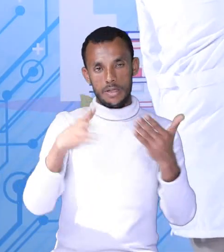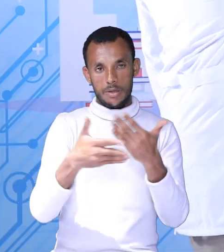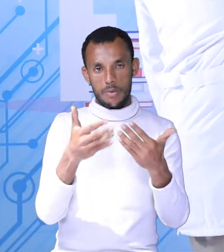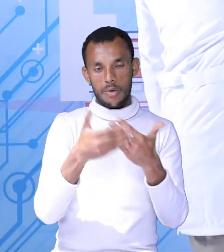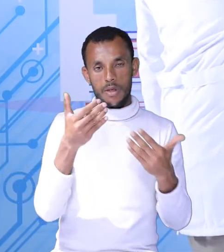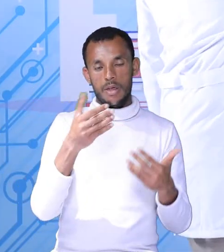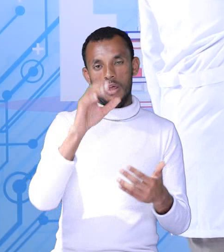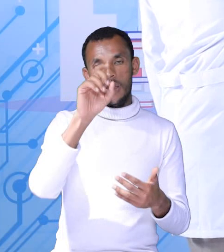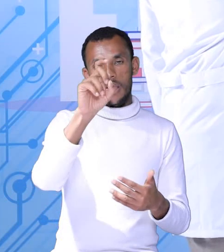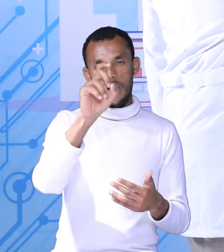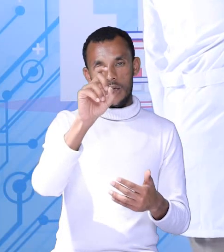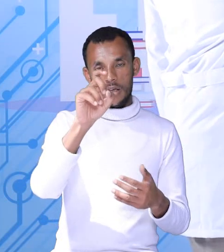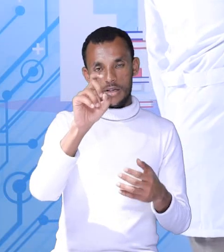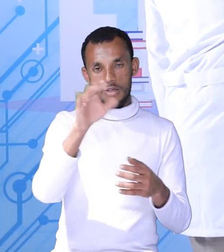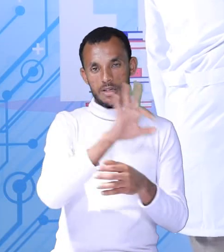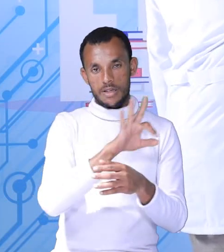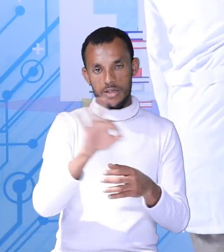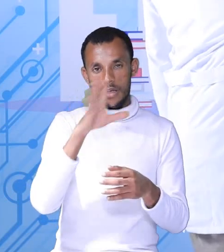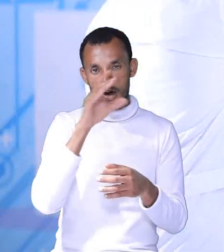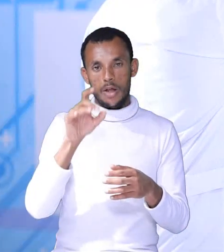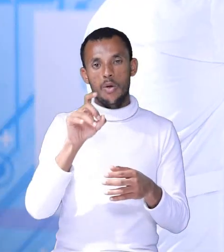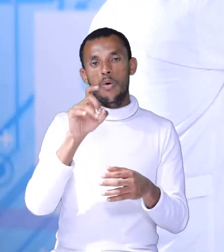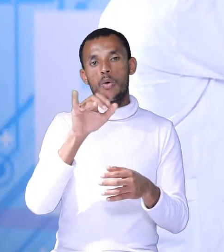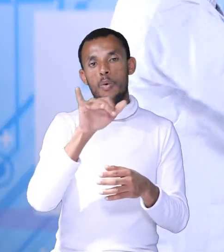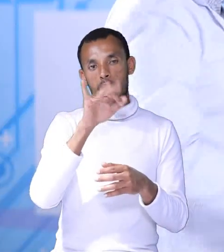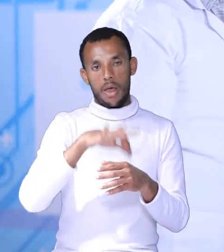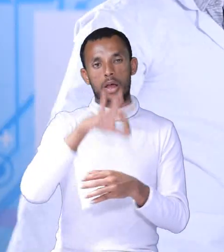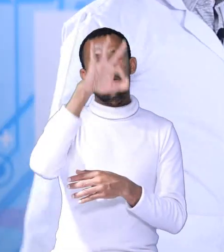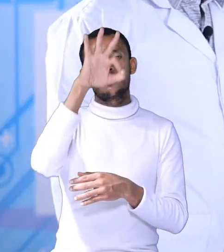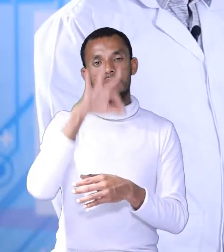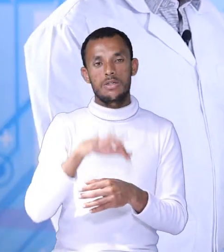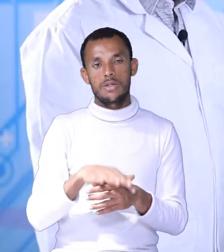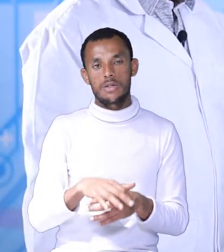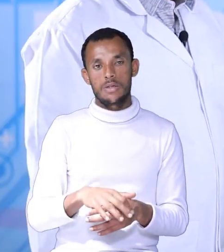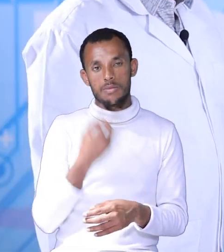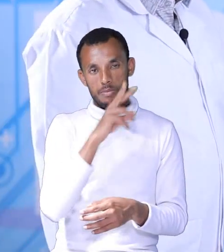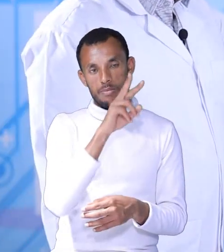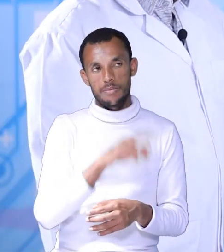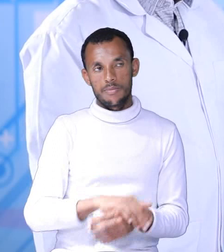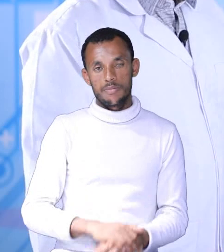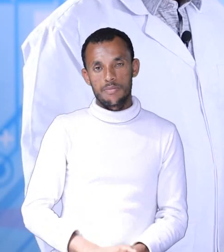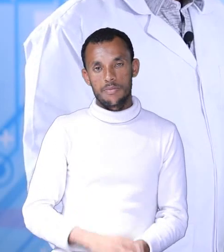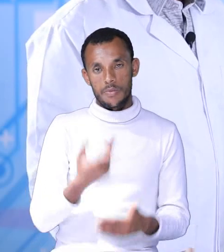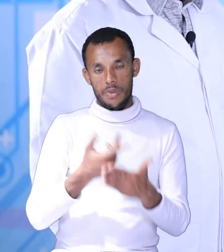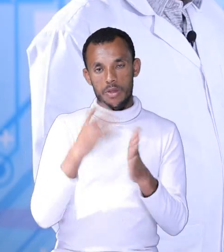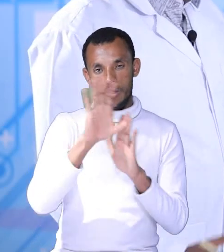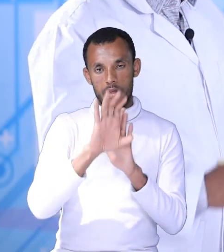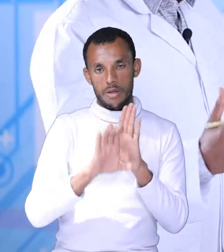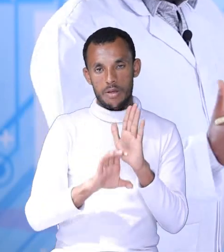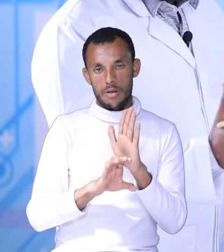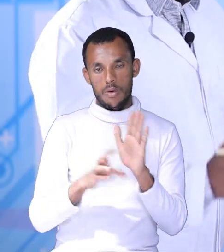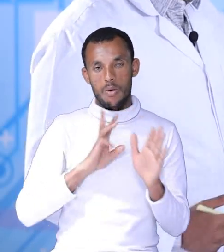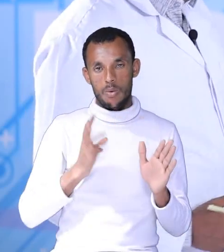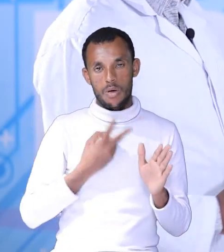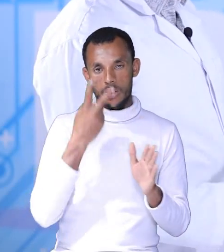is x-axis and y-axis, x-axis and y-axis. In this chapter,